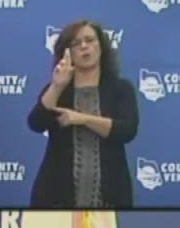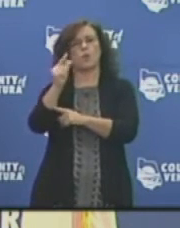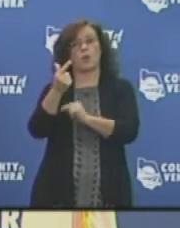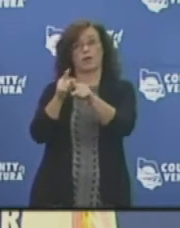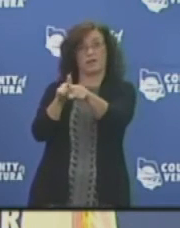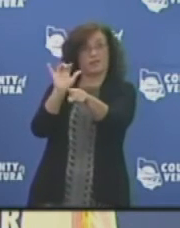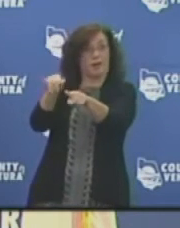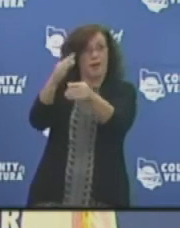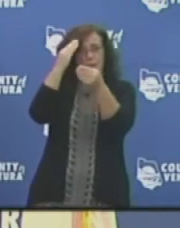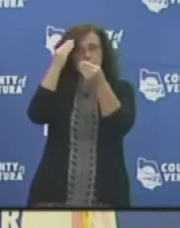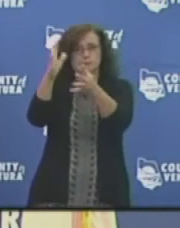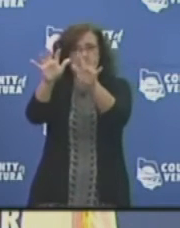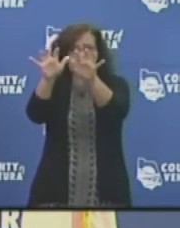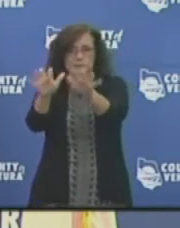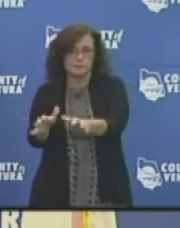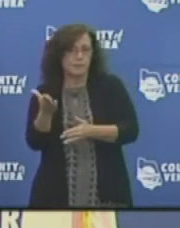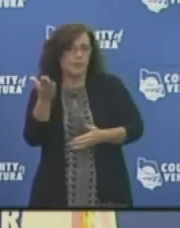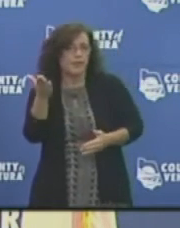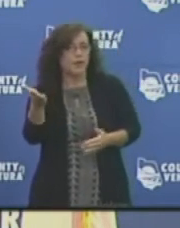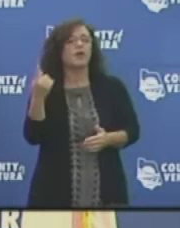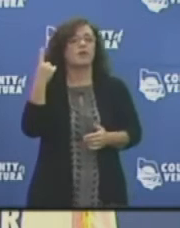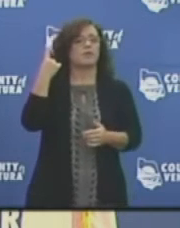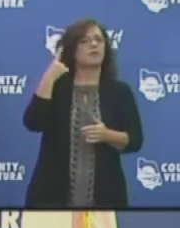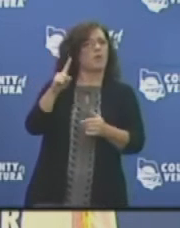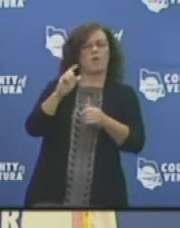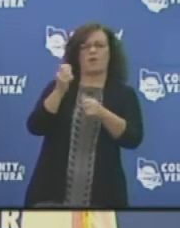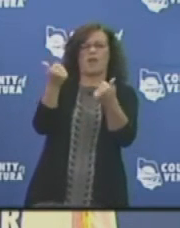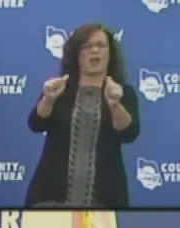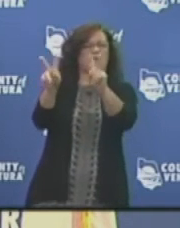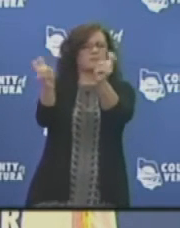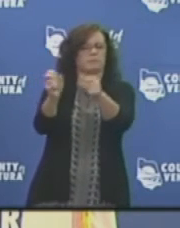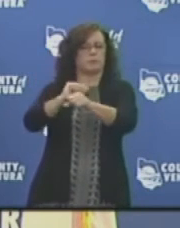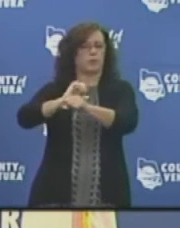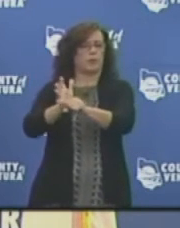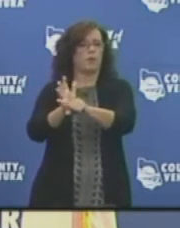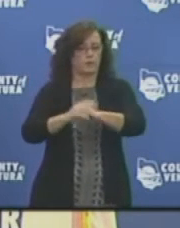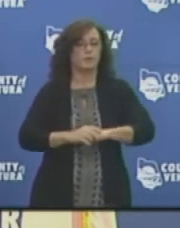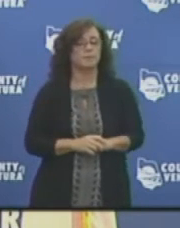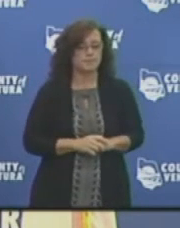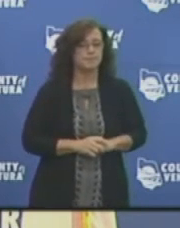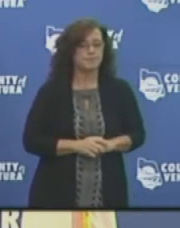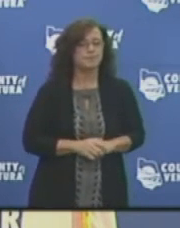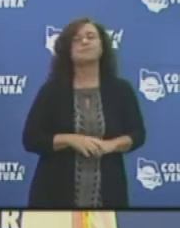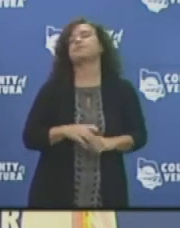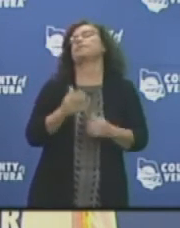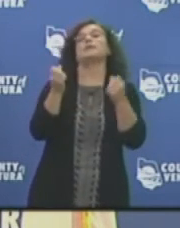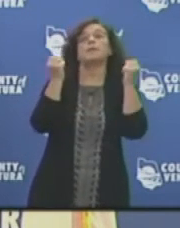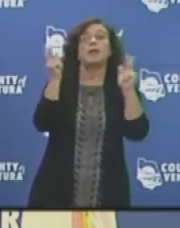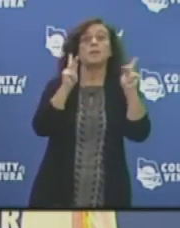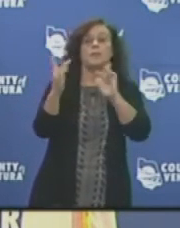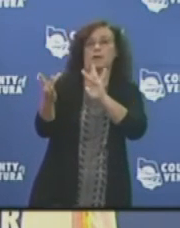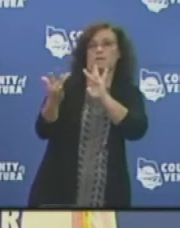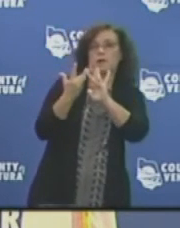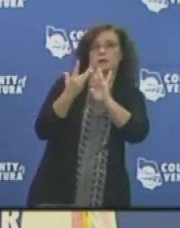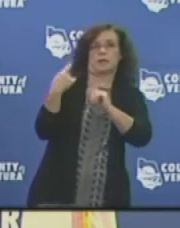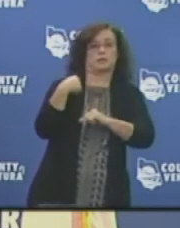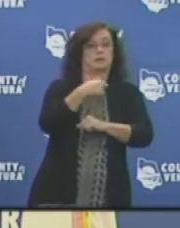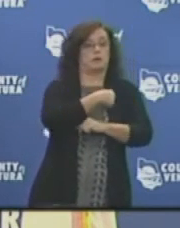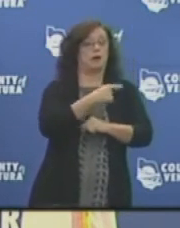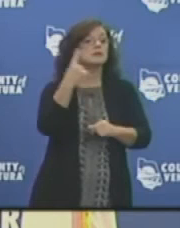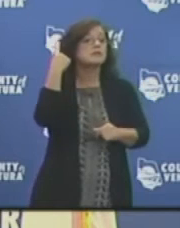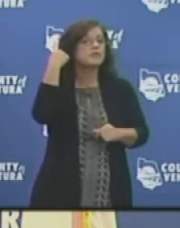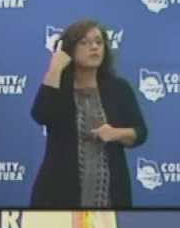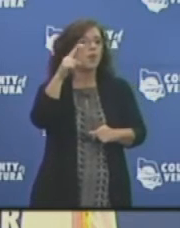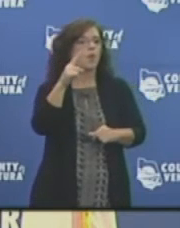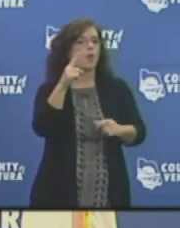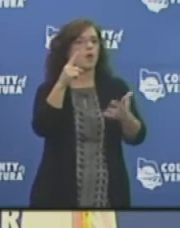everyone for contacting us in regards to the concern of the LA County's Public Health Director closing or looking